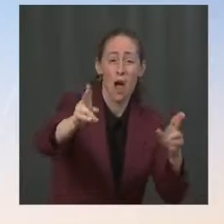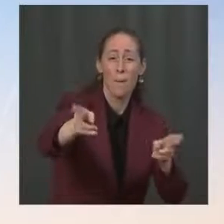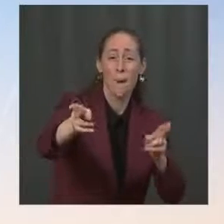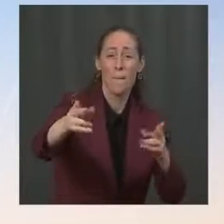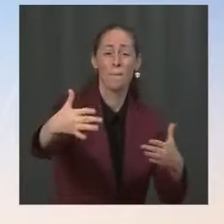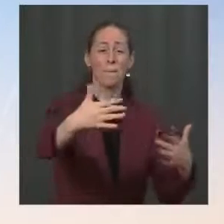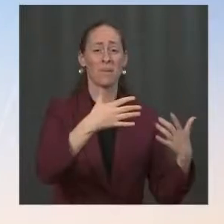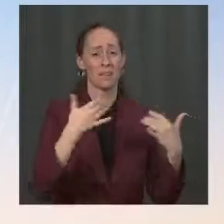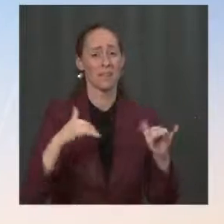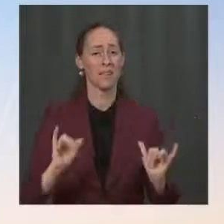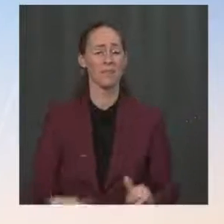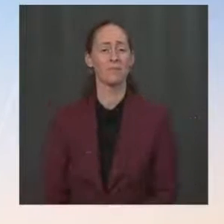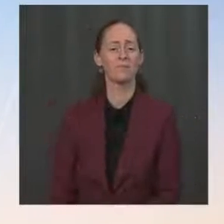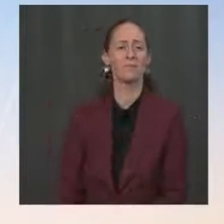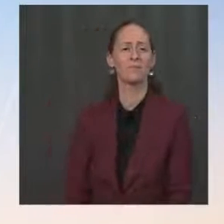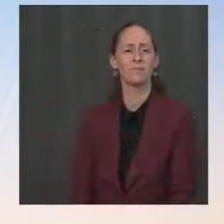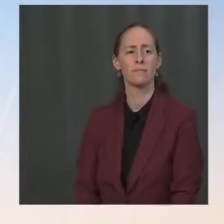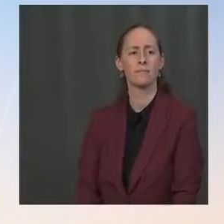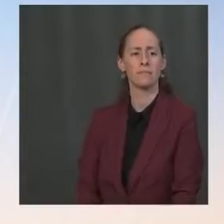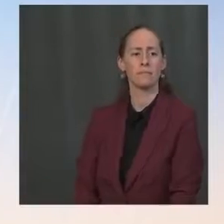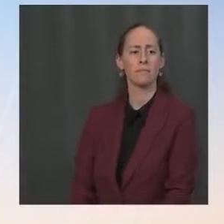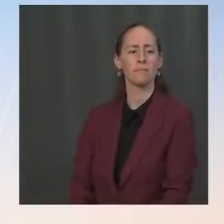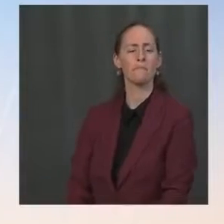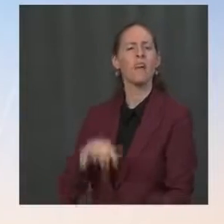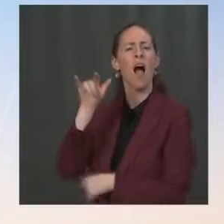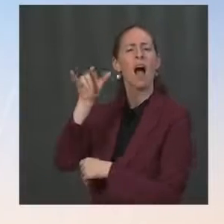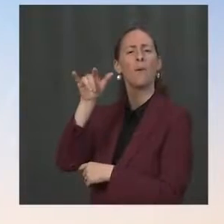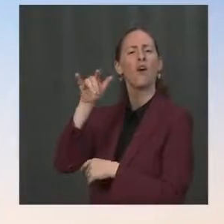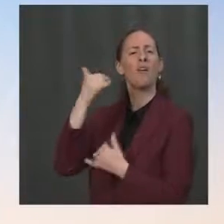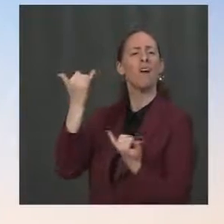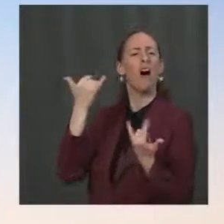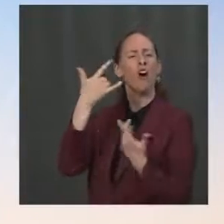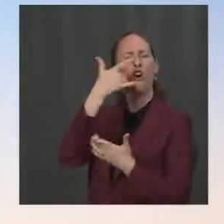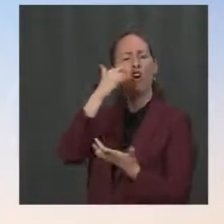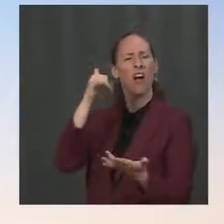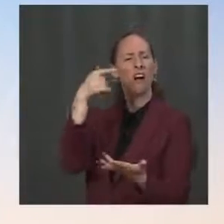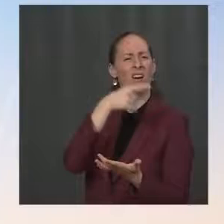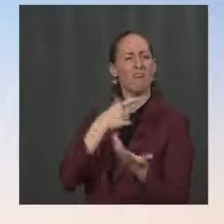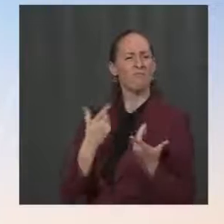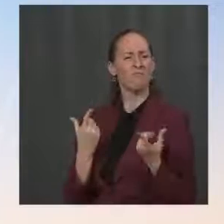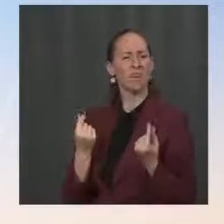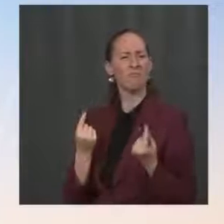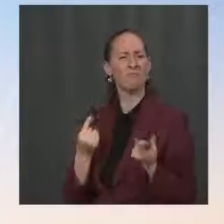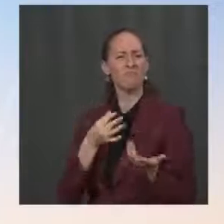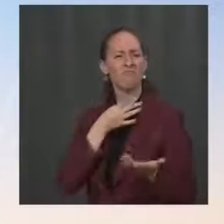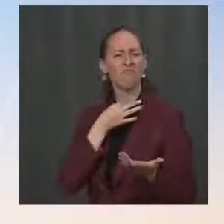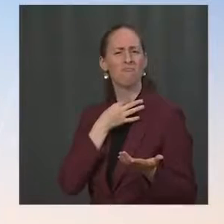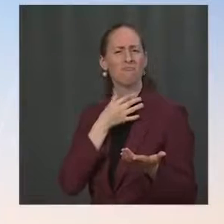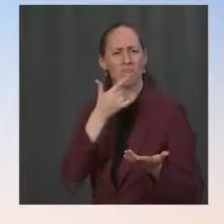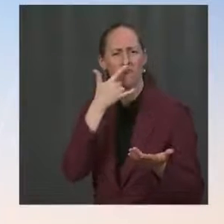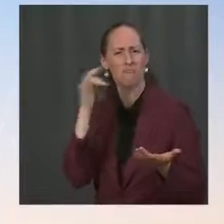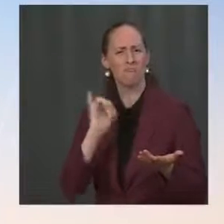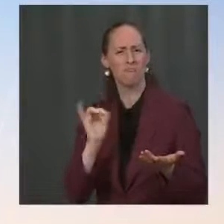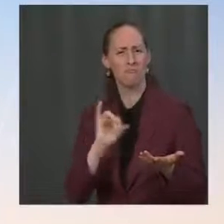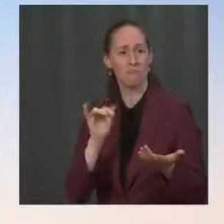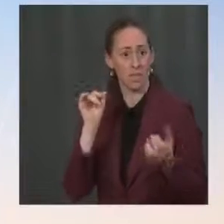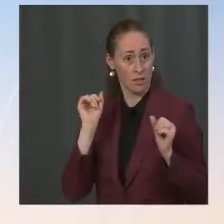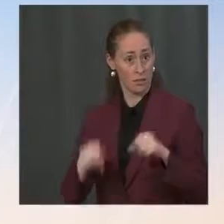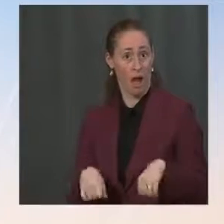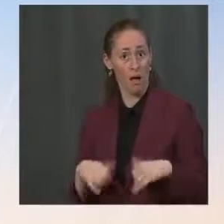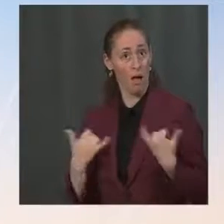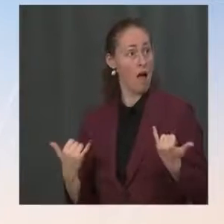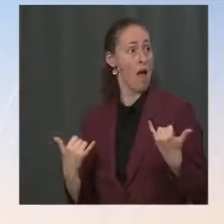case at the airport now, I suppose, not particularly at this hour, given the time would be there? Can Americans go? Should Americans go? Are